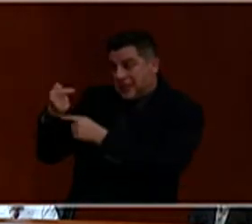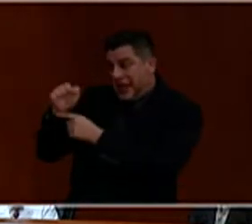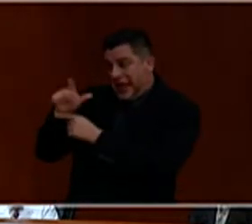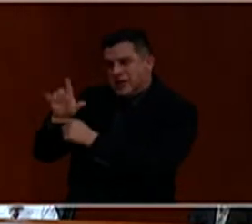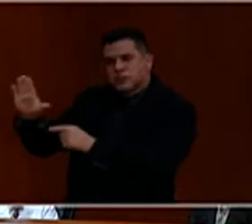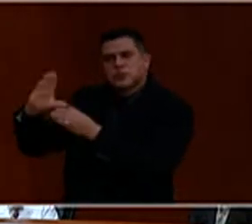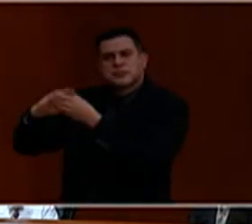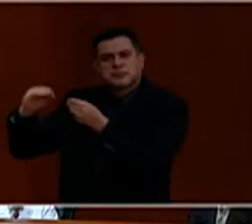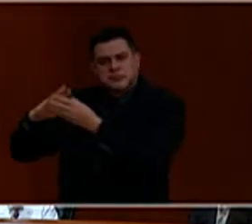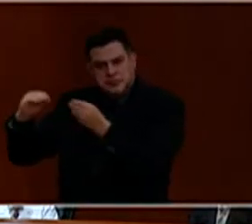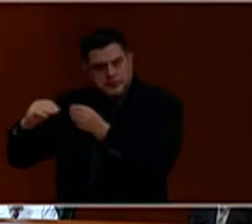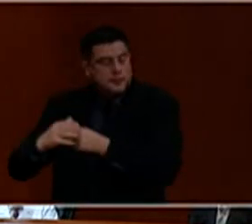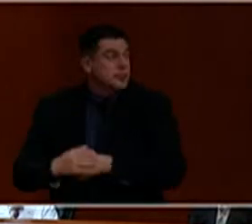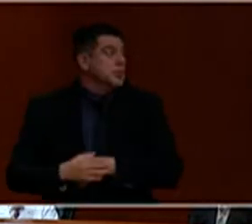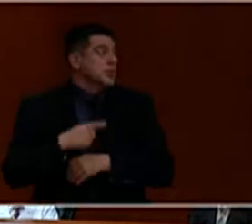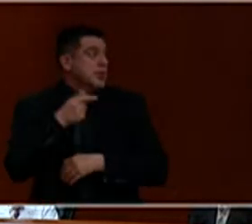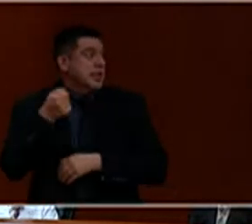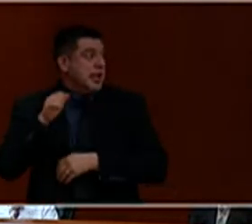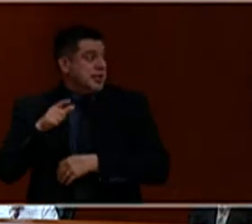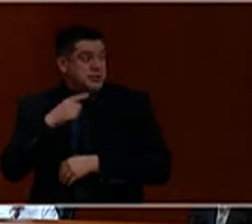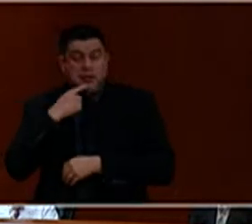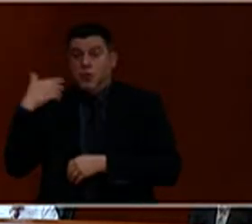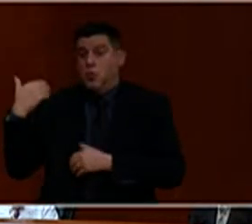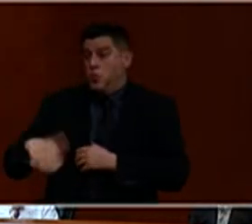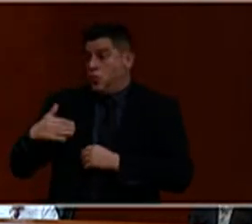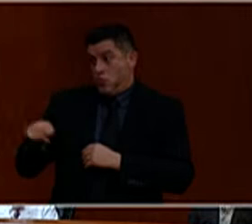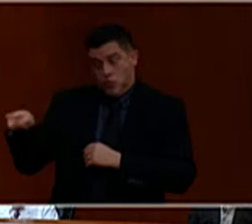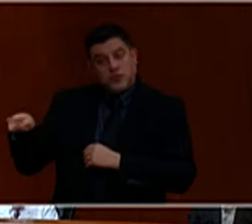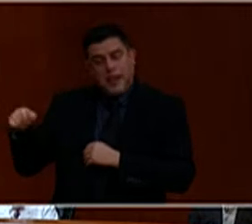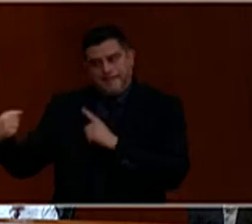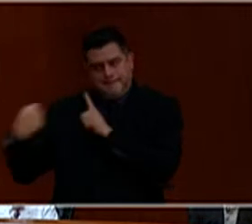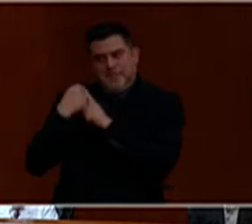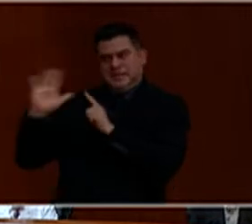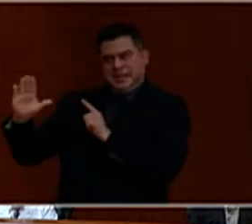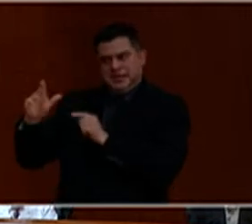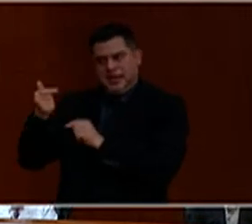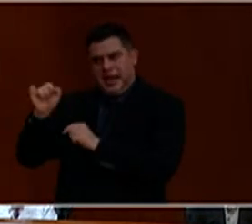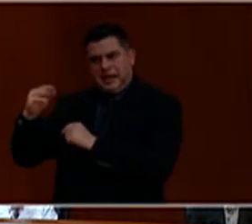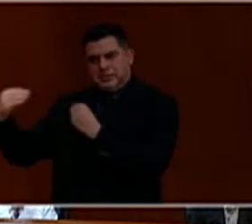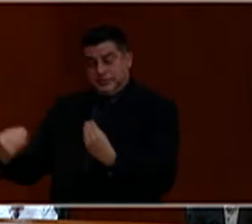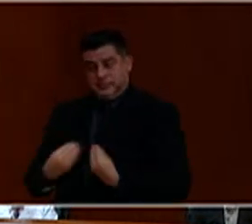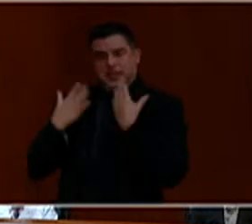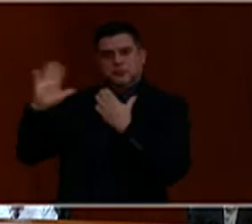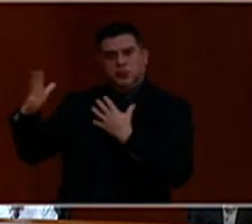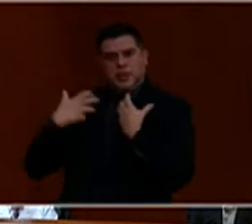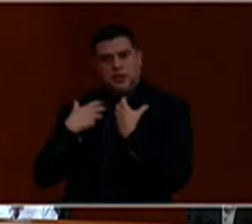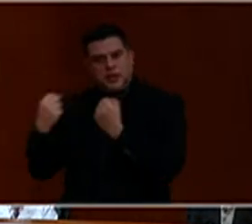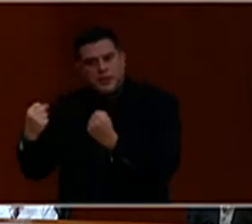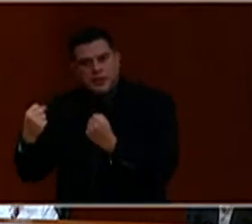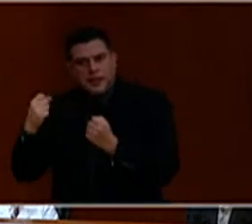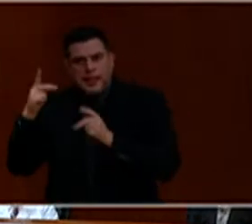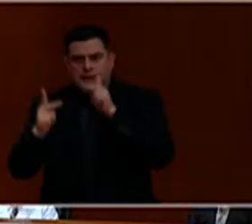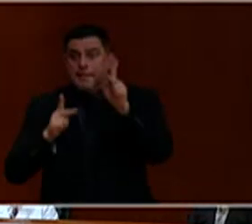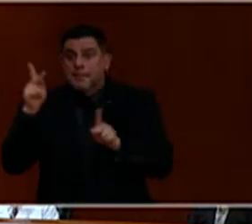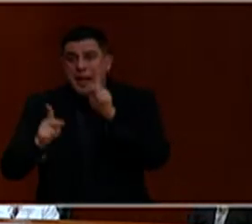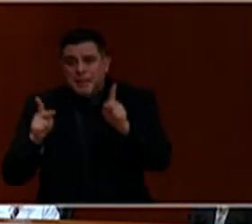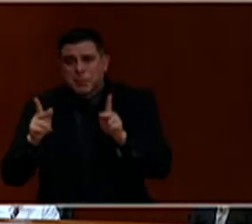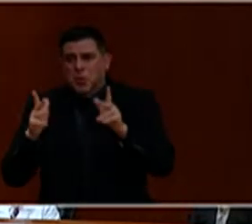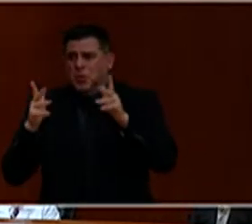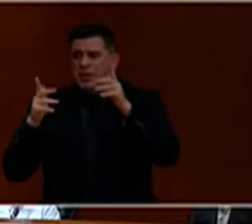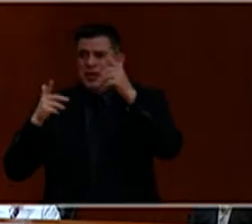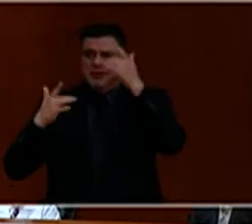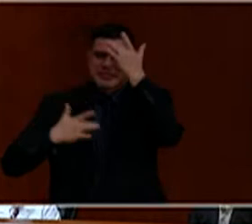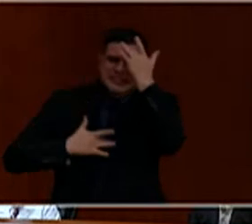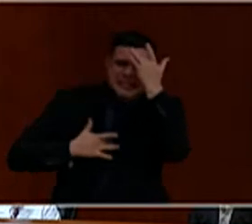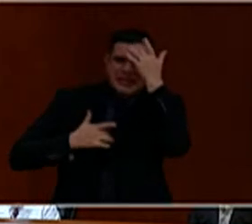and I think, though, it gives people hope out there who may be in a similar situation, or maybe they know a friend or family